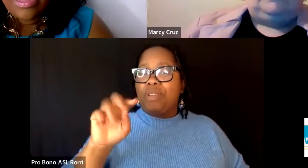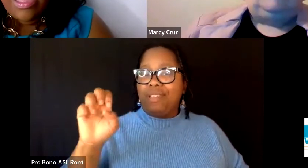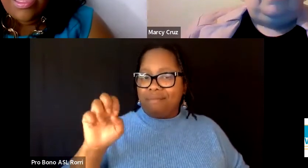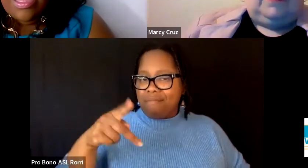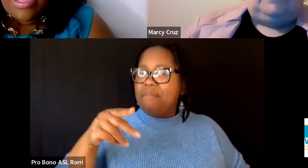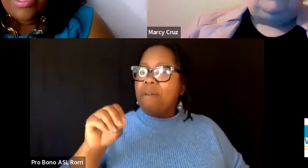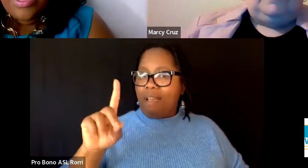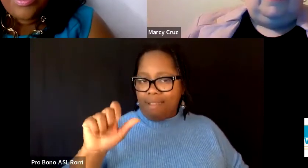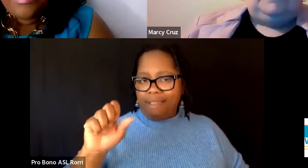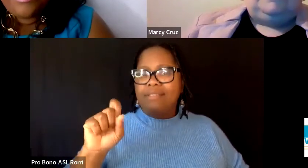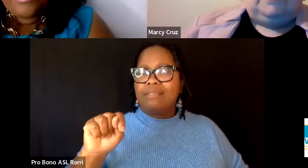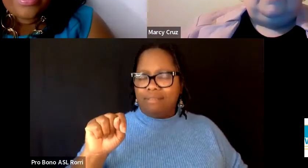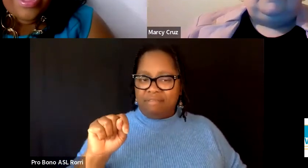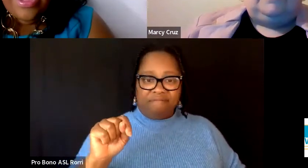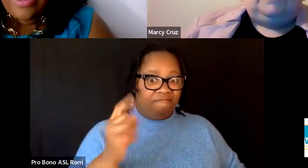crossed.